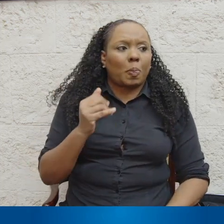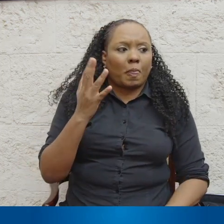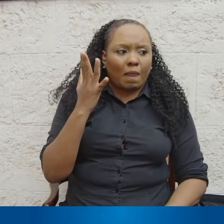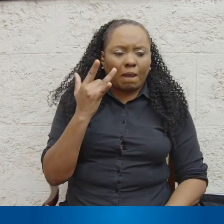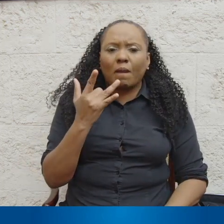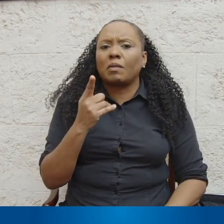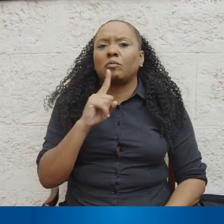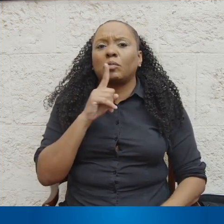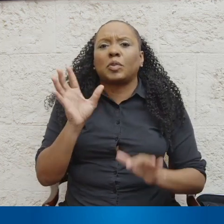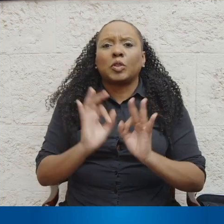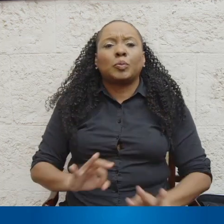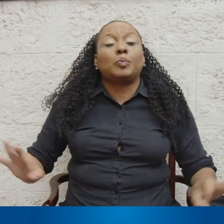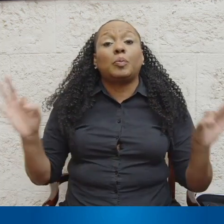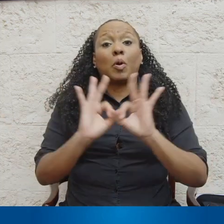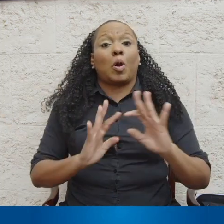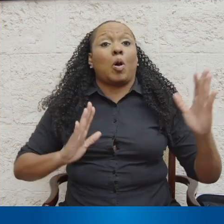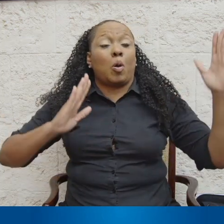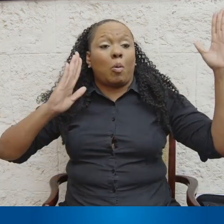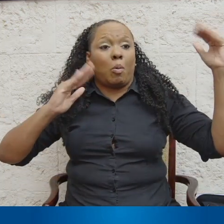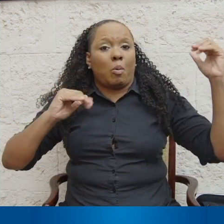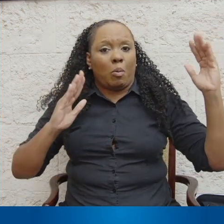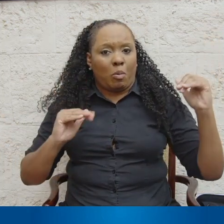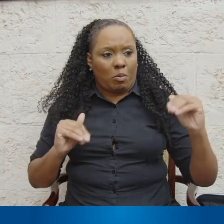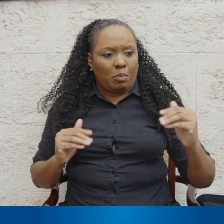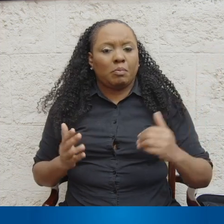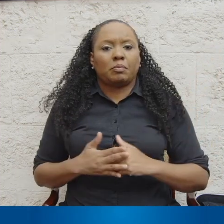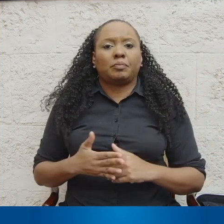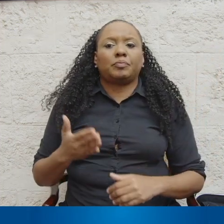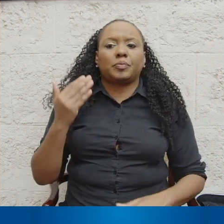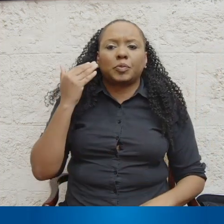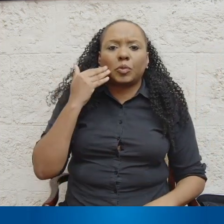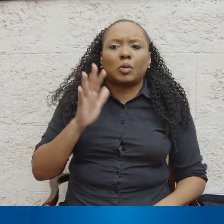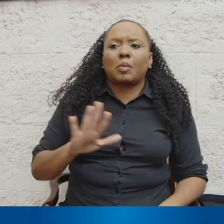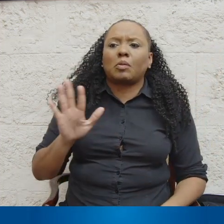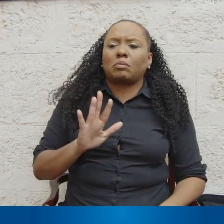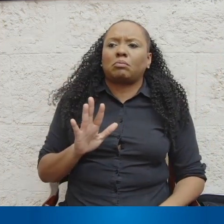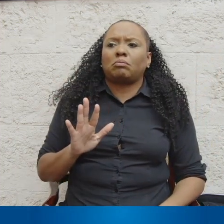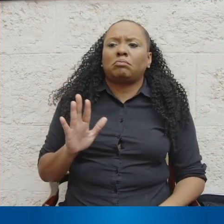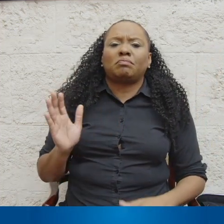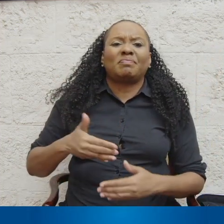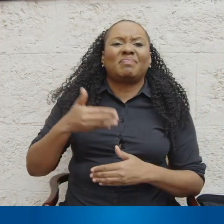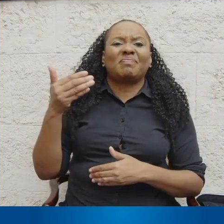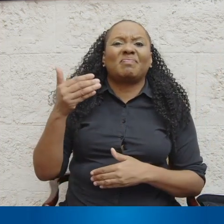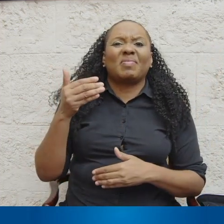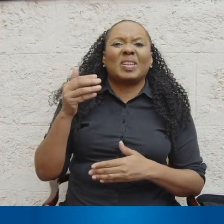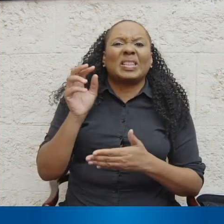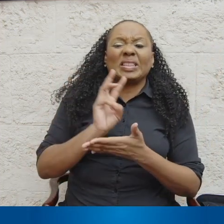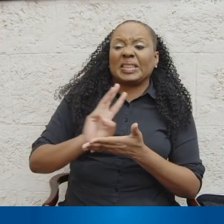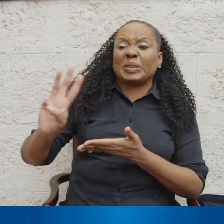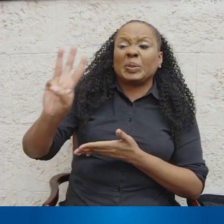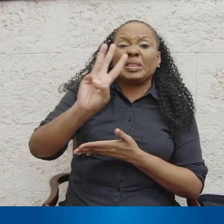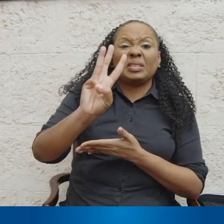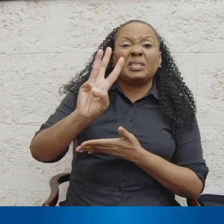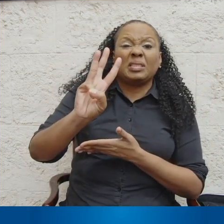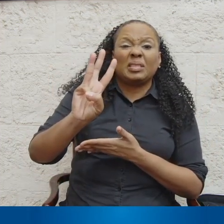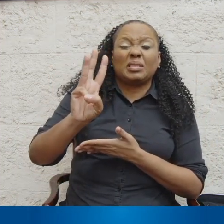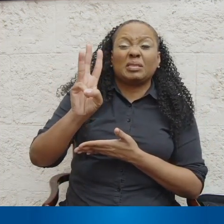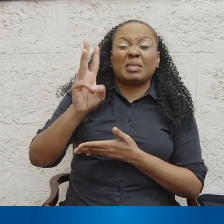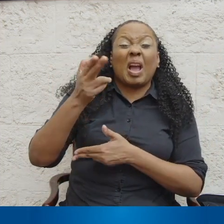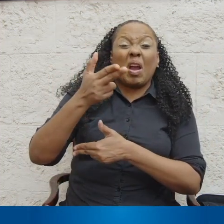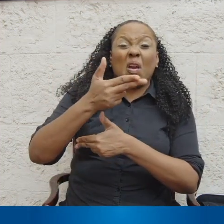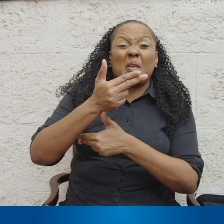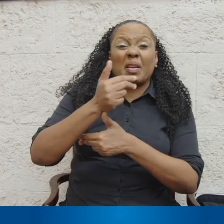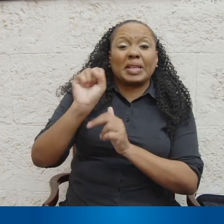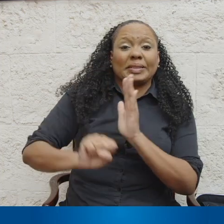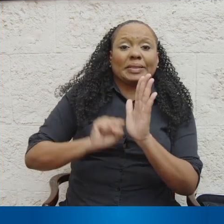this is exactly what we're hoping to start distribution. Now, we know we have about 6 weeks before the next hurricane season, so we want to get these procured as quickly